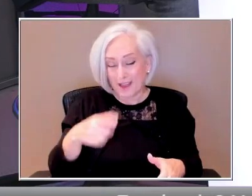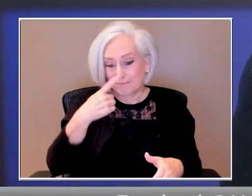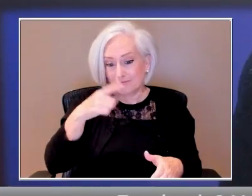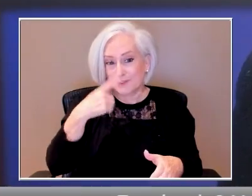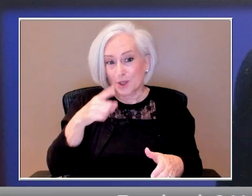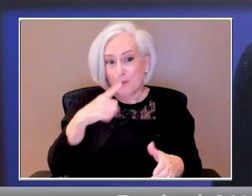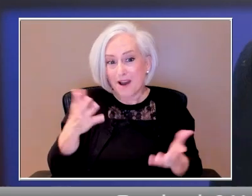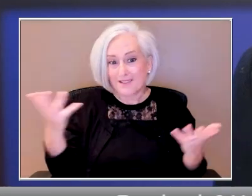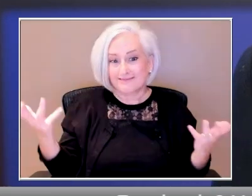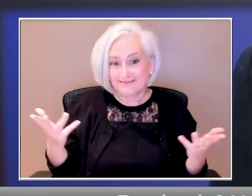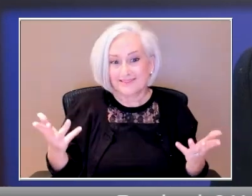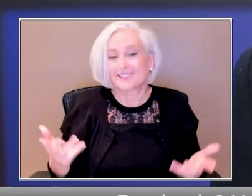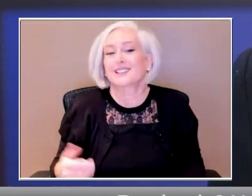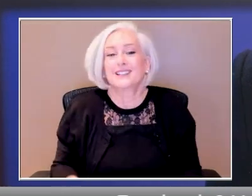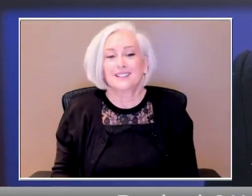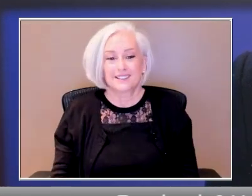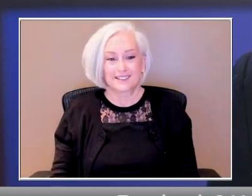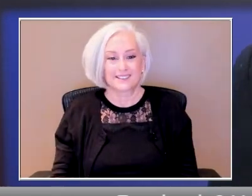little sample. Okay.